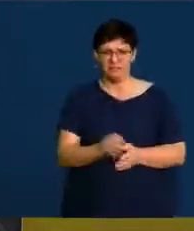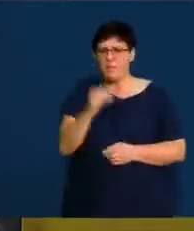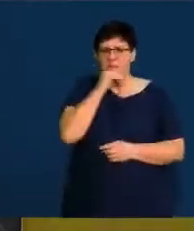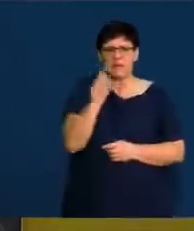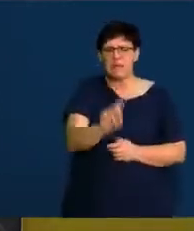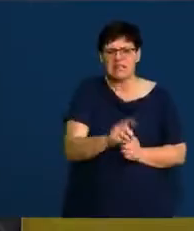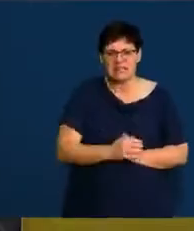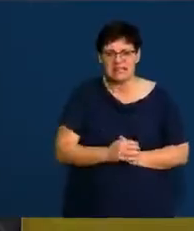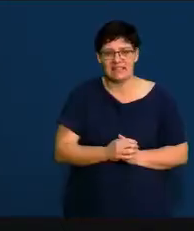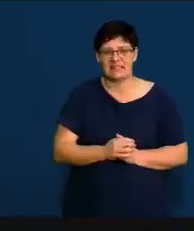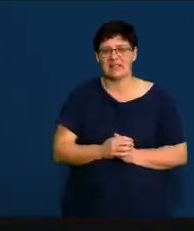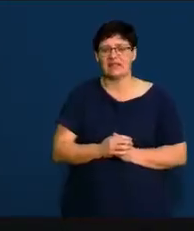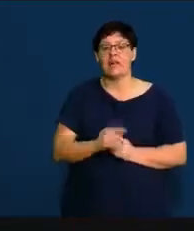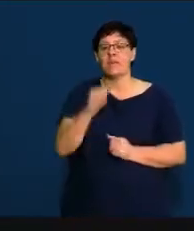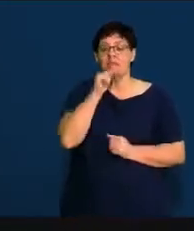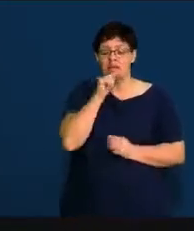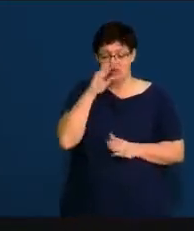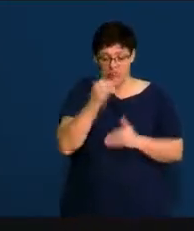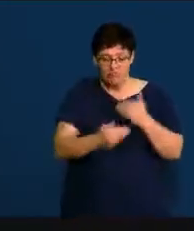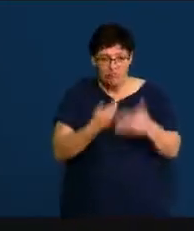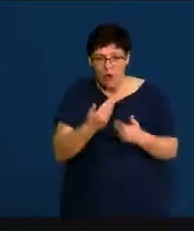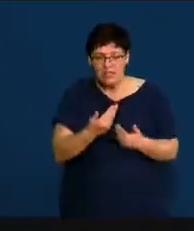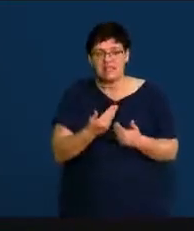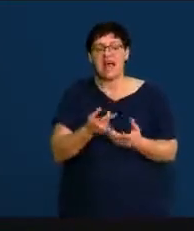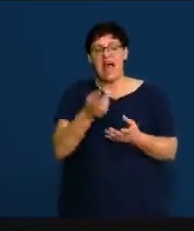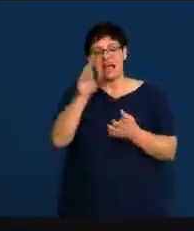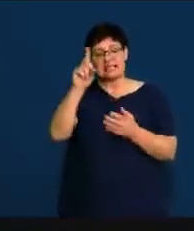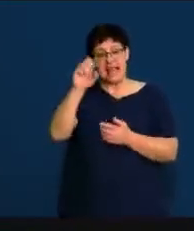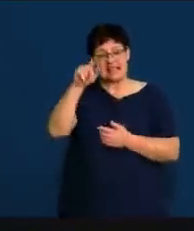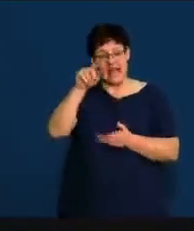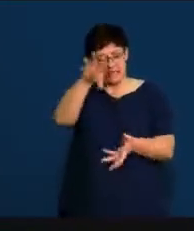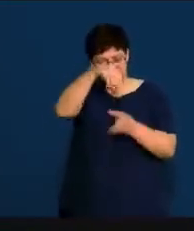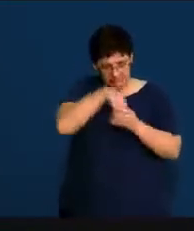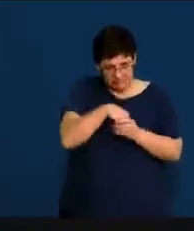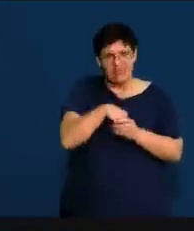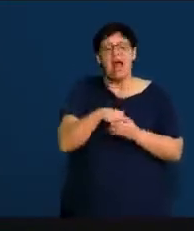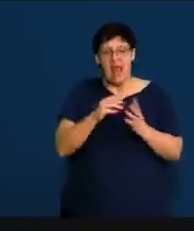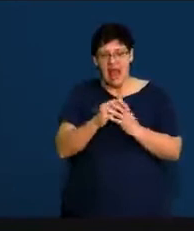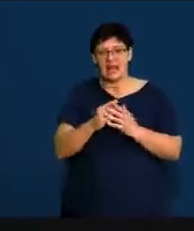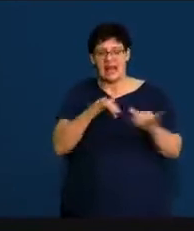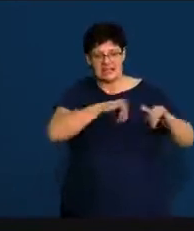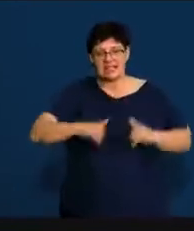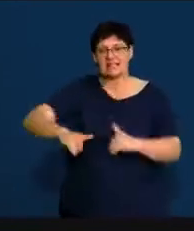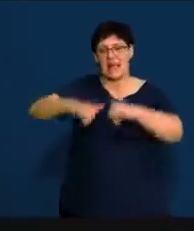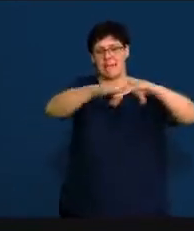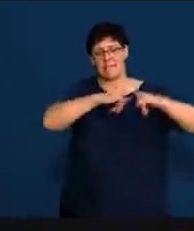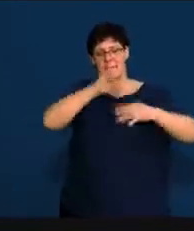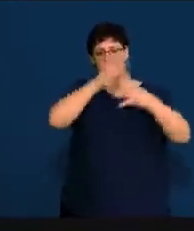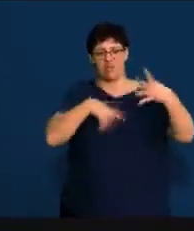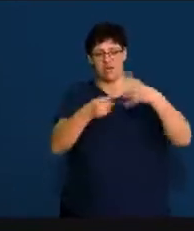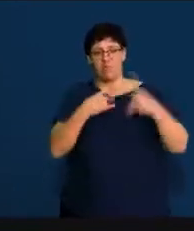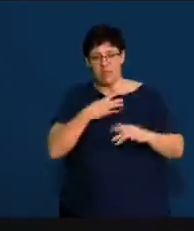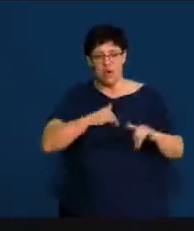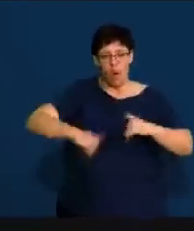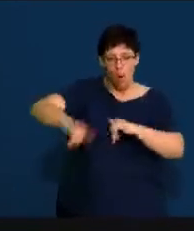mean? It is the process of bringing data into a common format that allows for